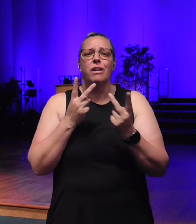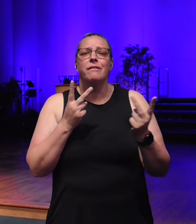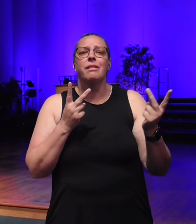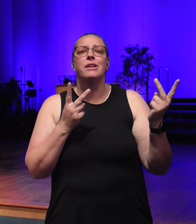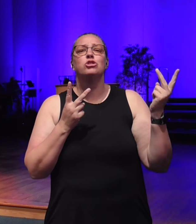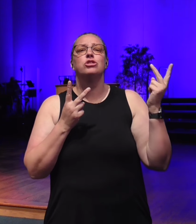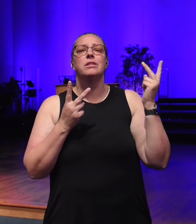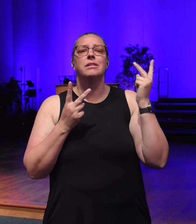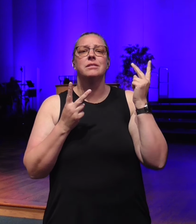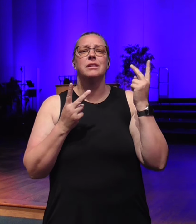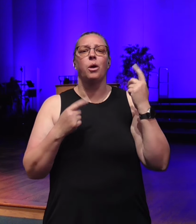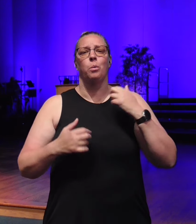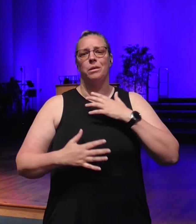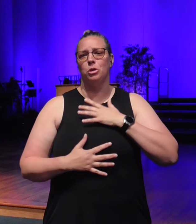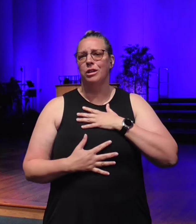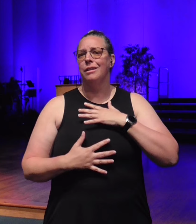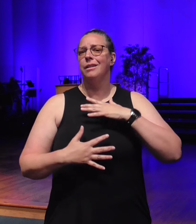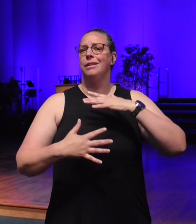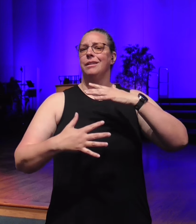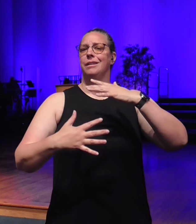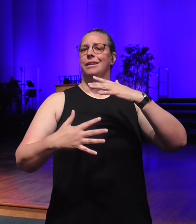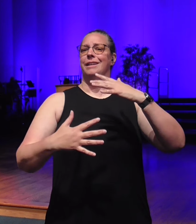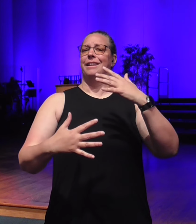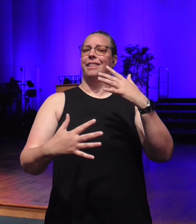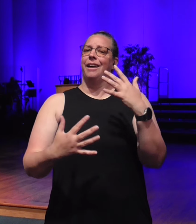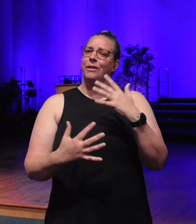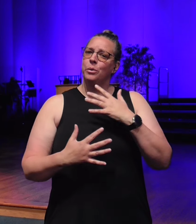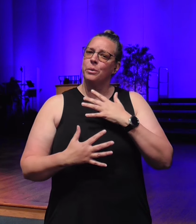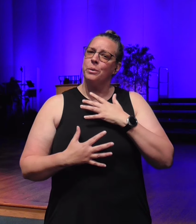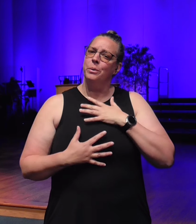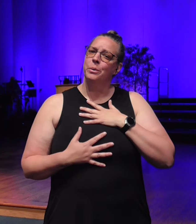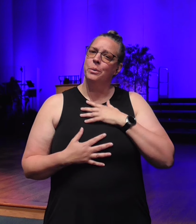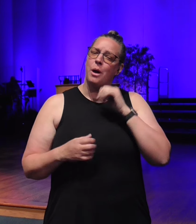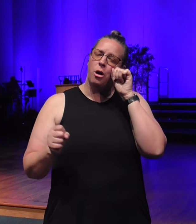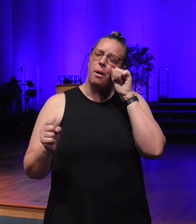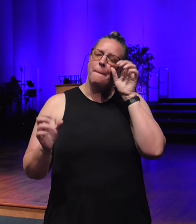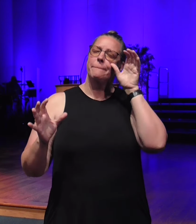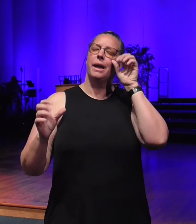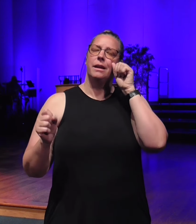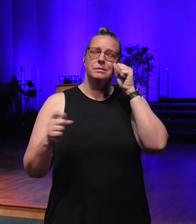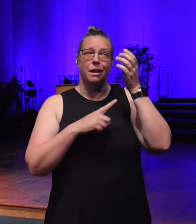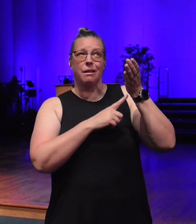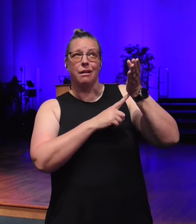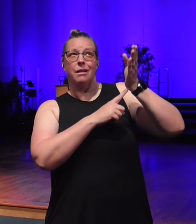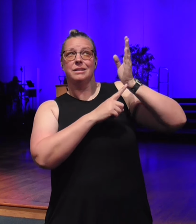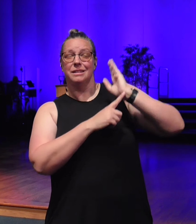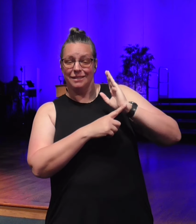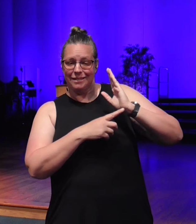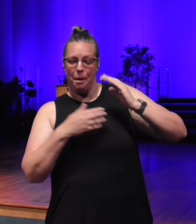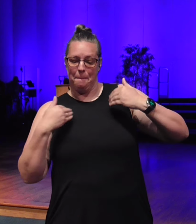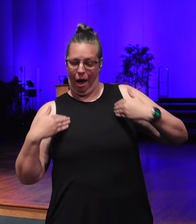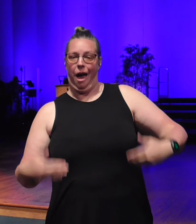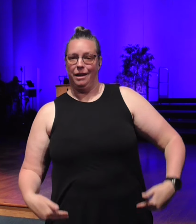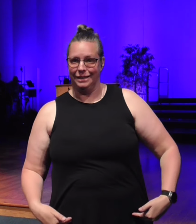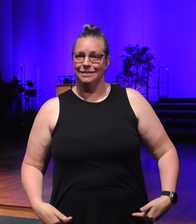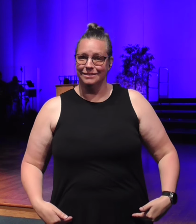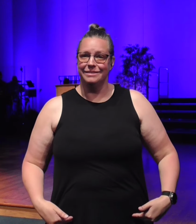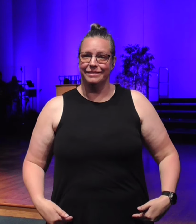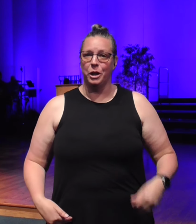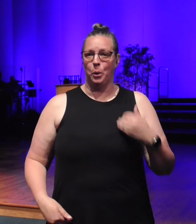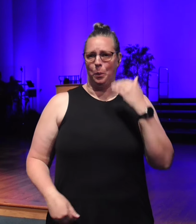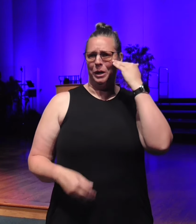simply breathe into that, into our amazing divine body temples. And we know there